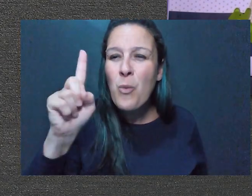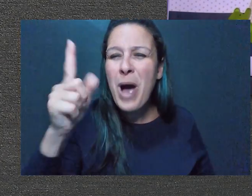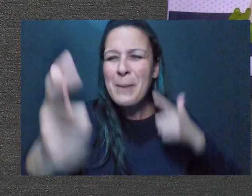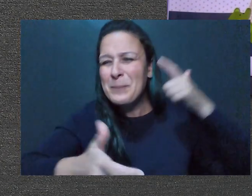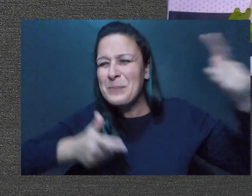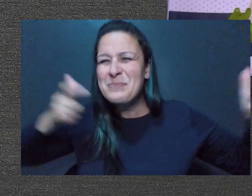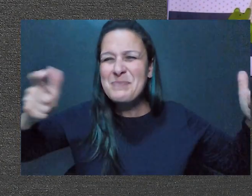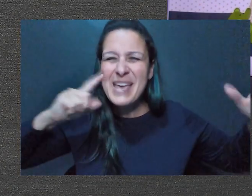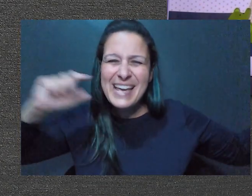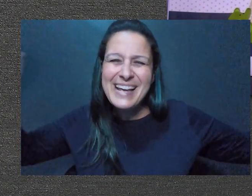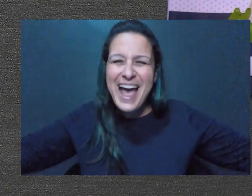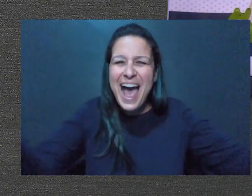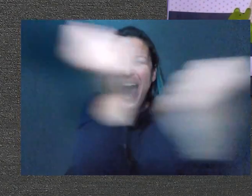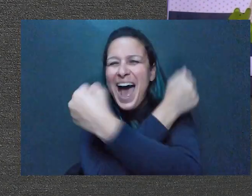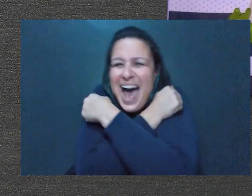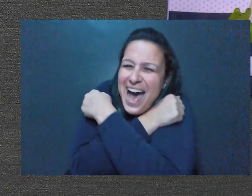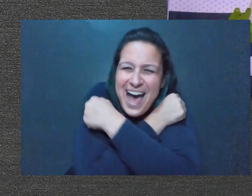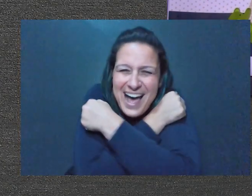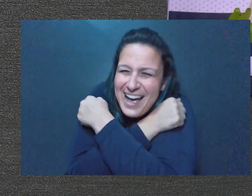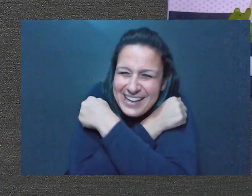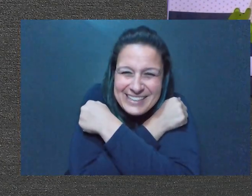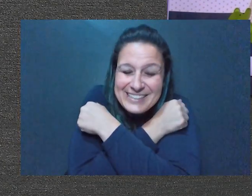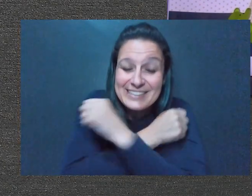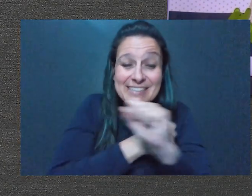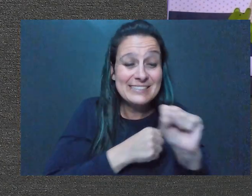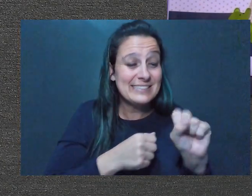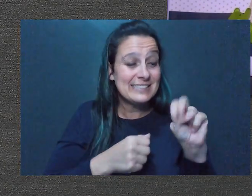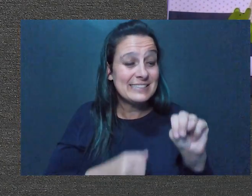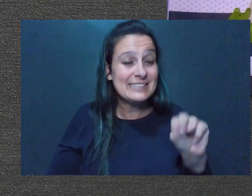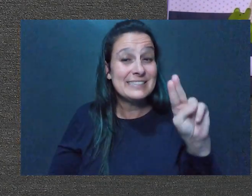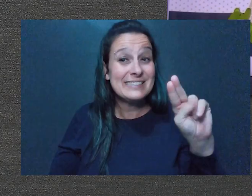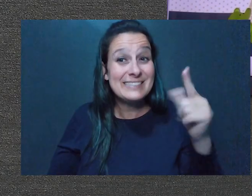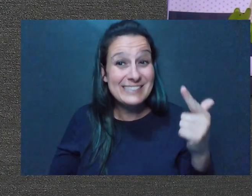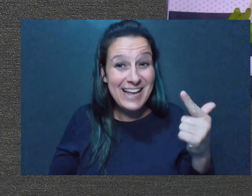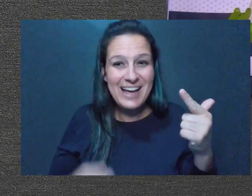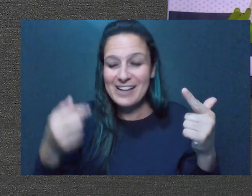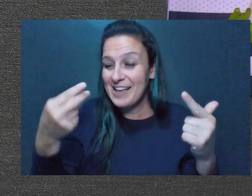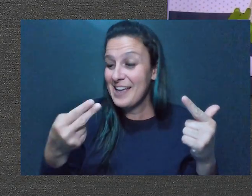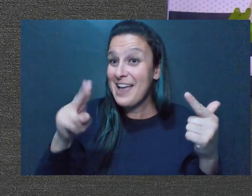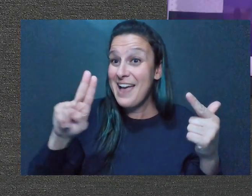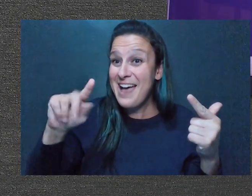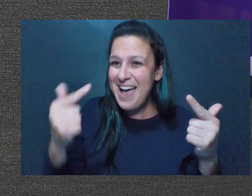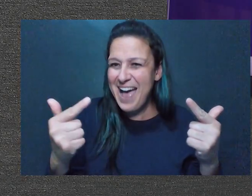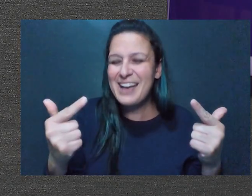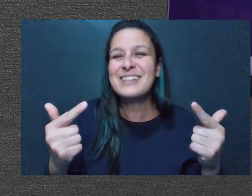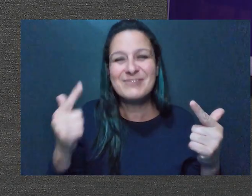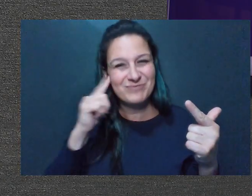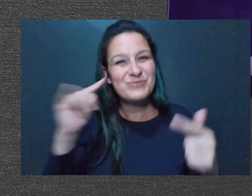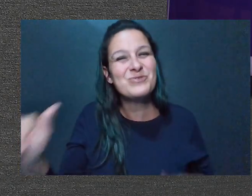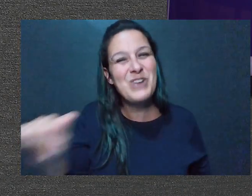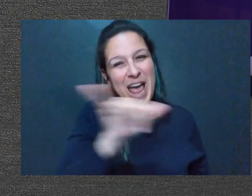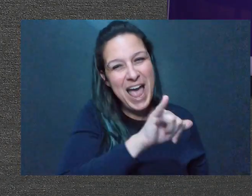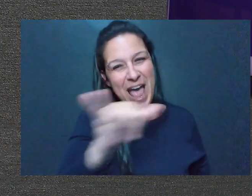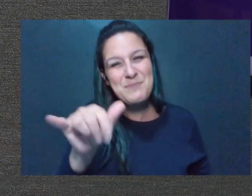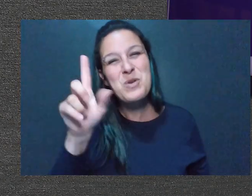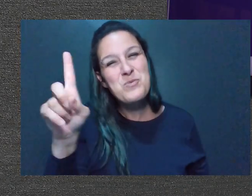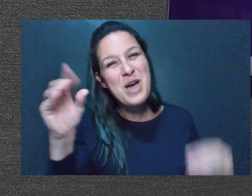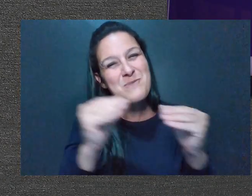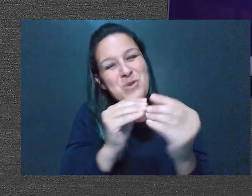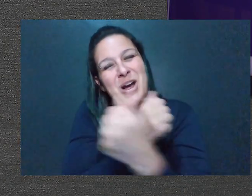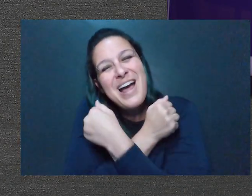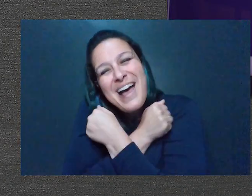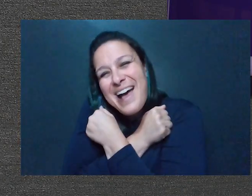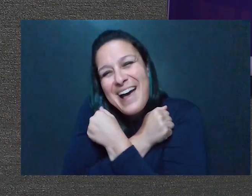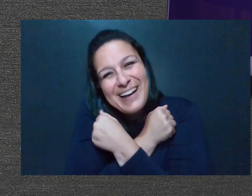hug. Snug and hug rhyme. He just wants 1 more hug. And then he